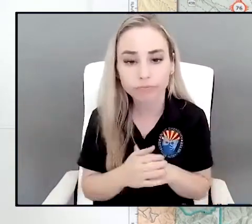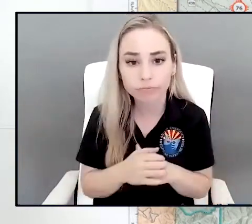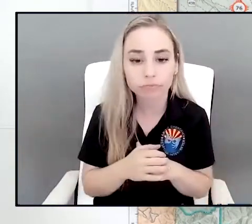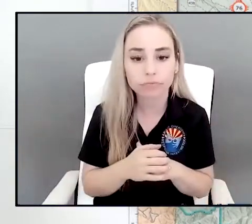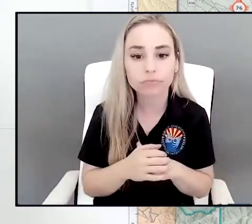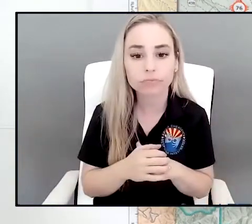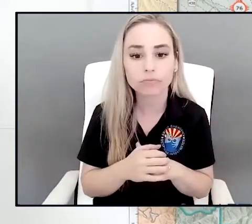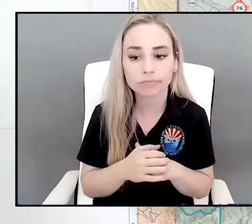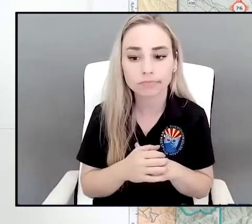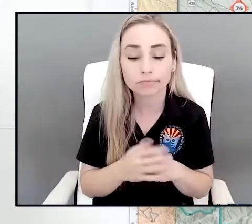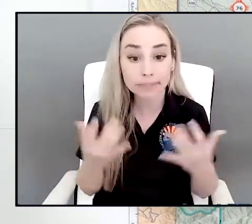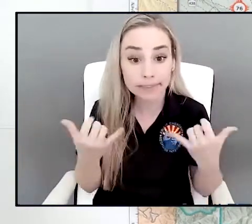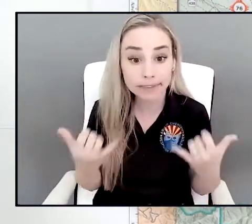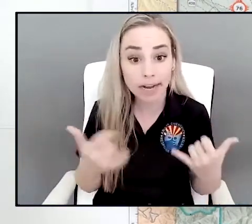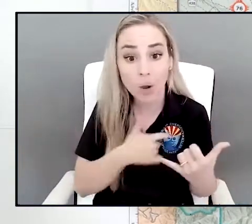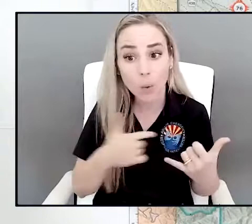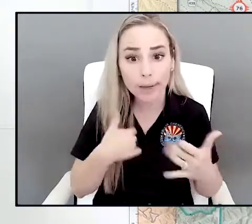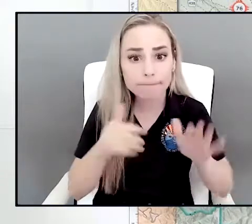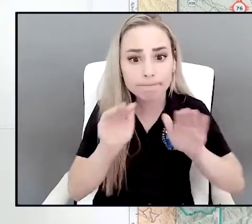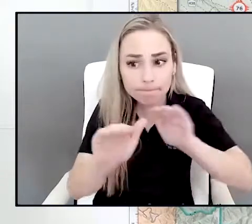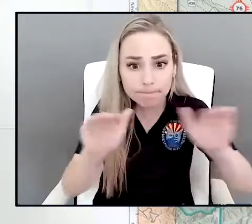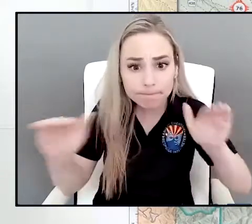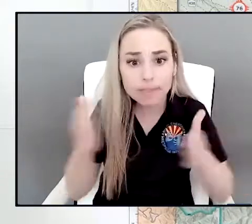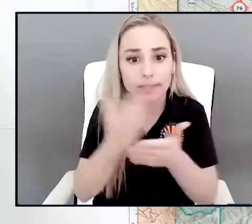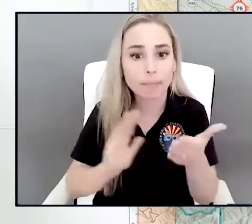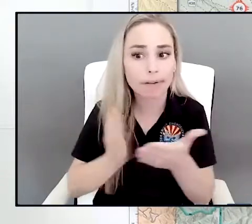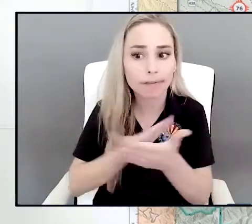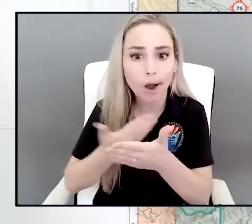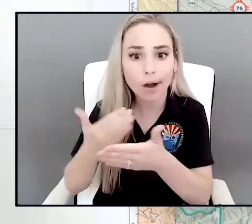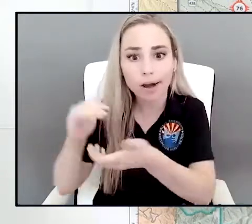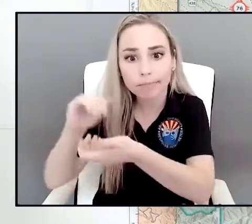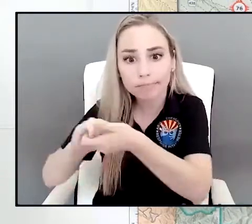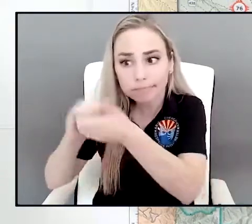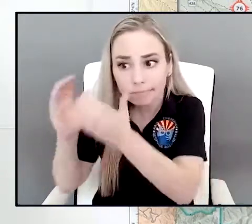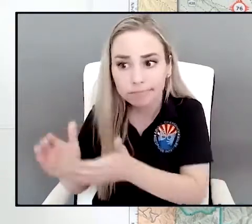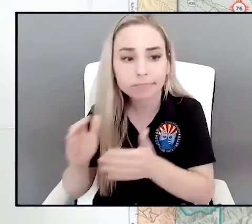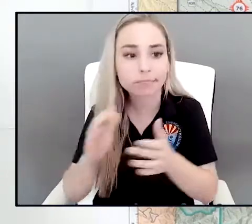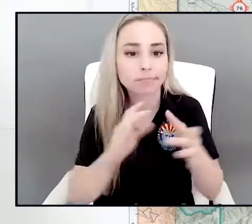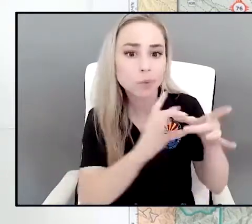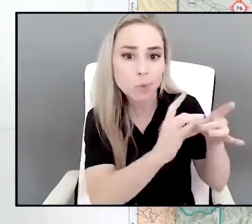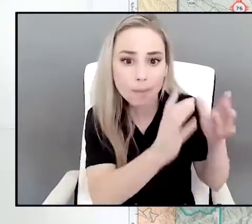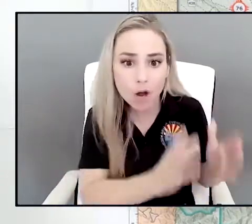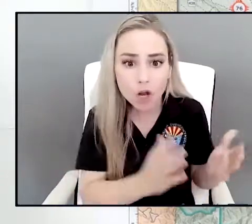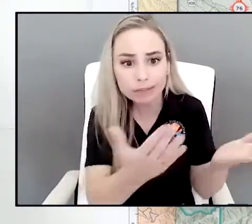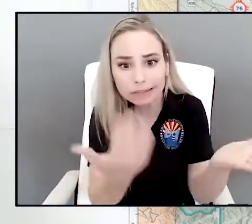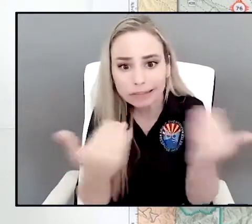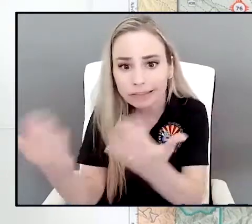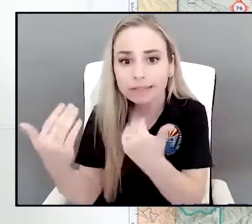asked a few of our cooperators and partners here to share some information with you today.